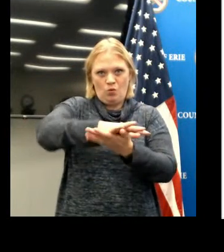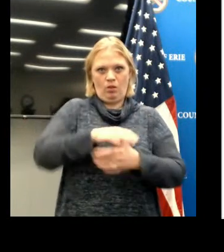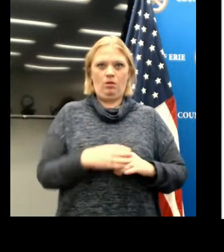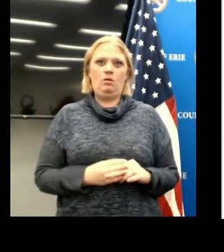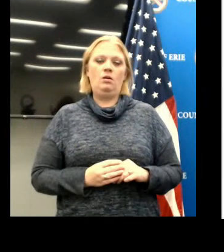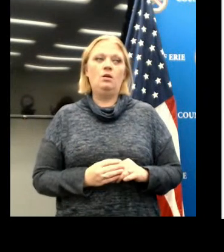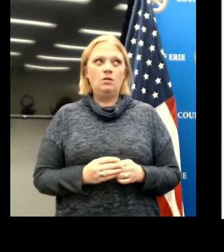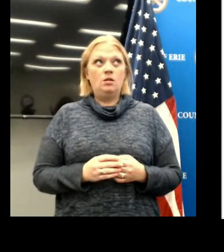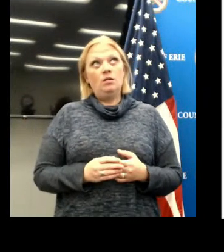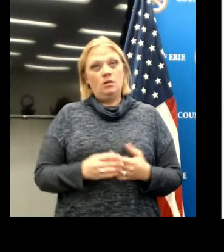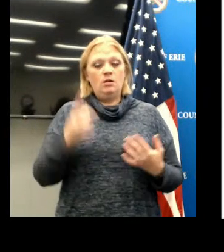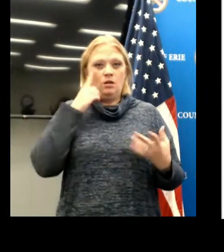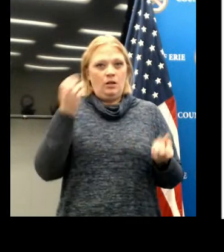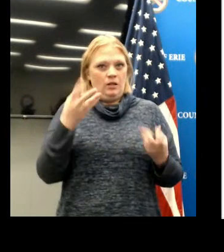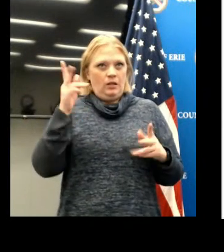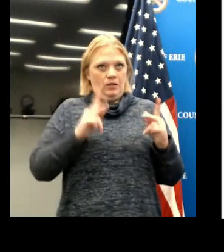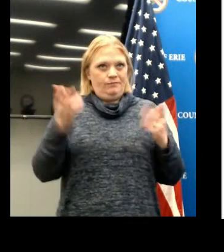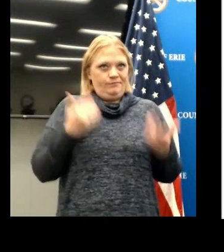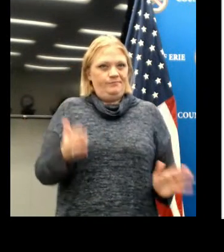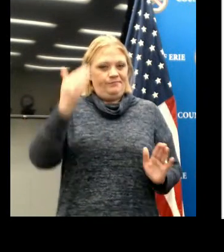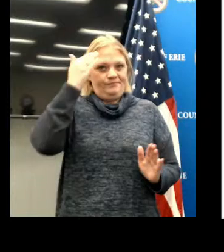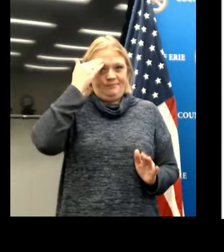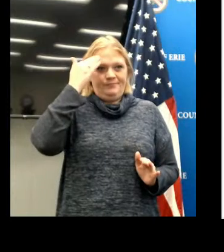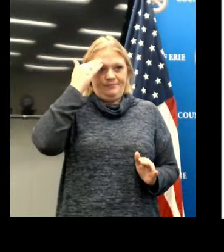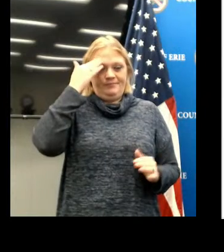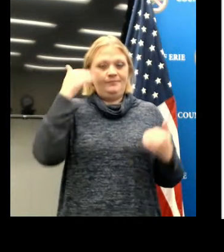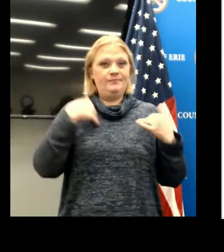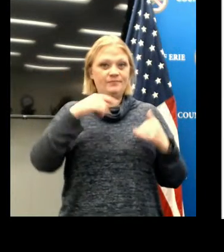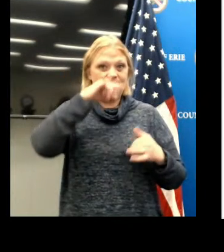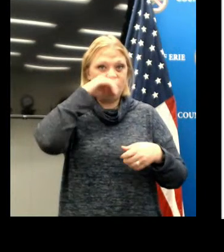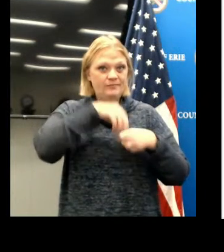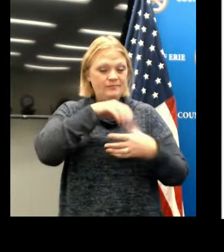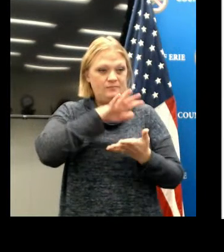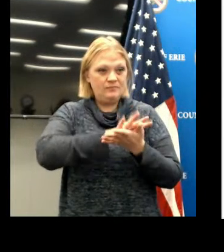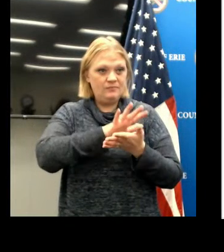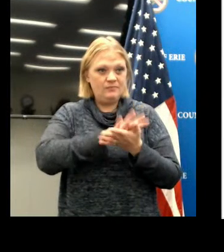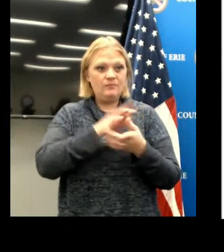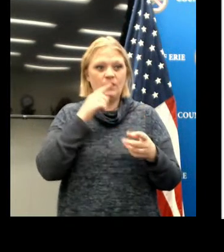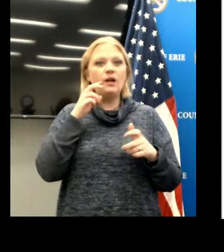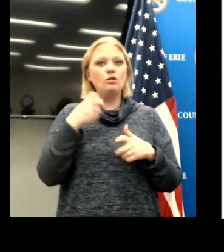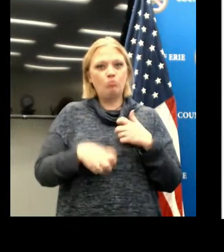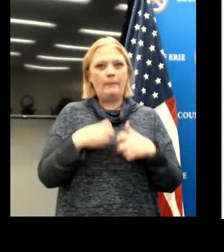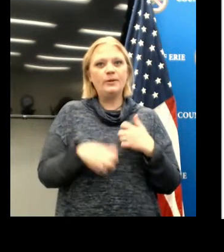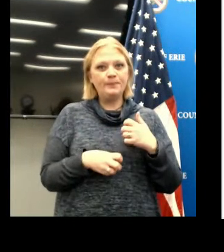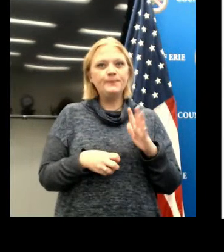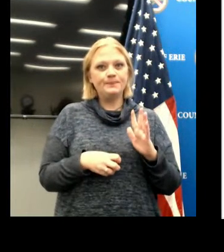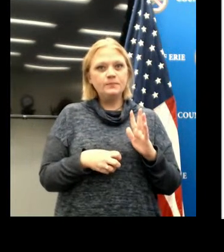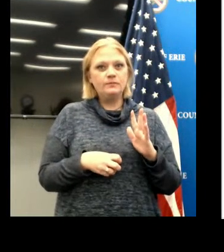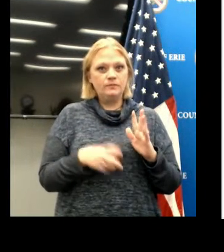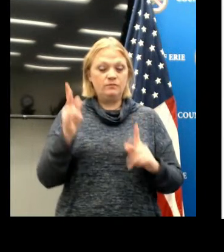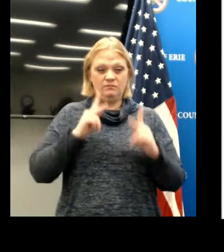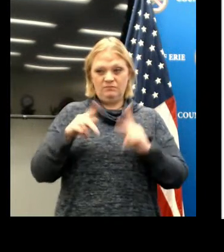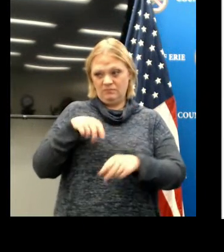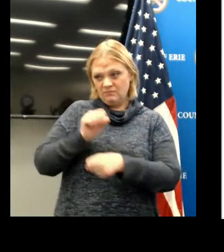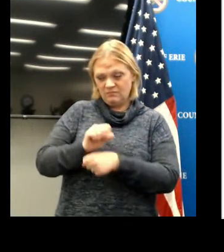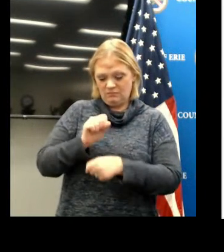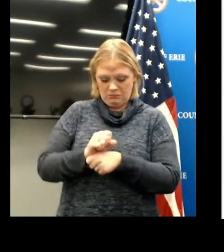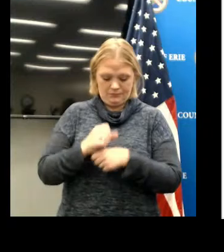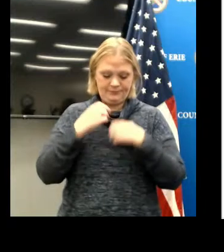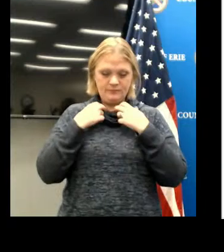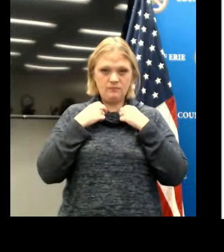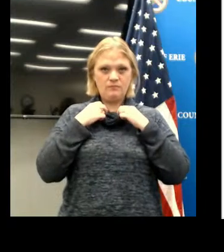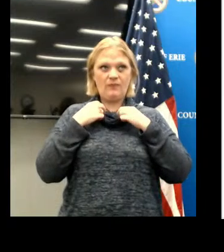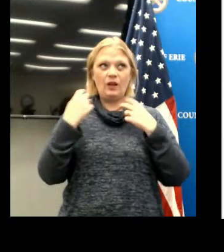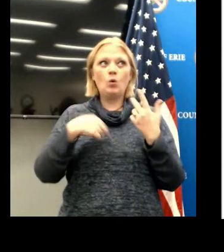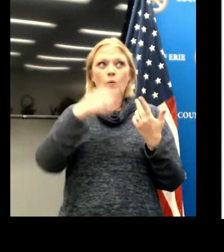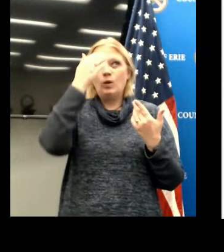and I think many people know who have kids in school that this is a problem, and people that work, and we know that